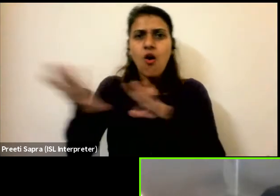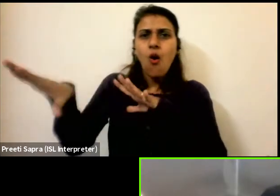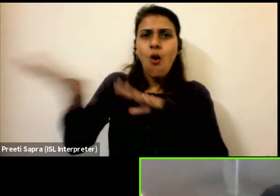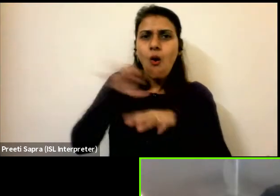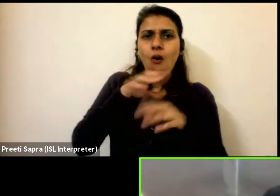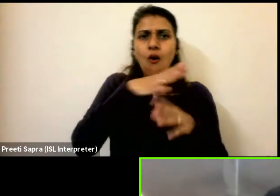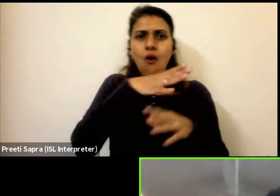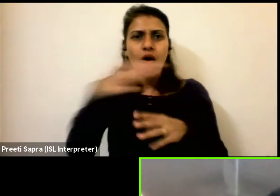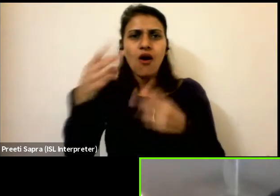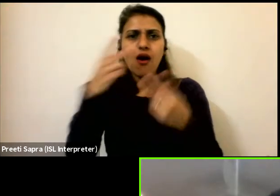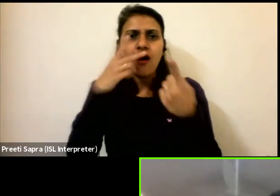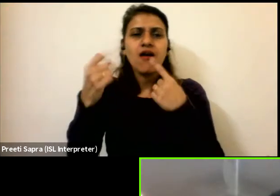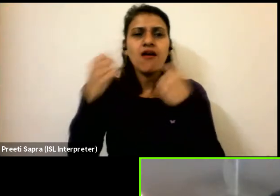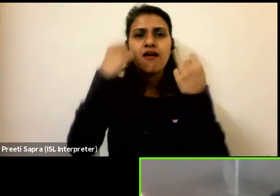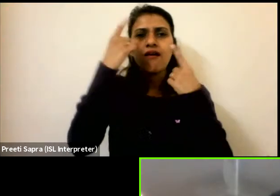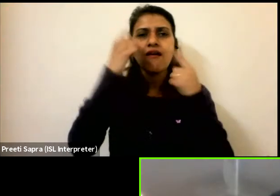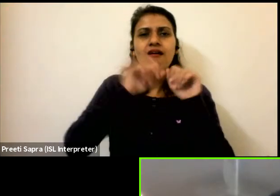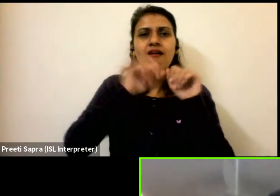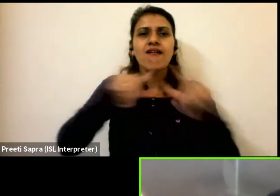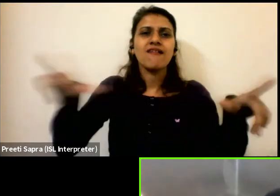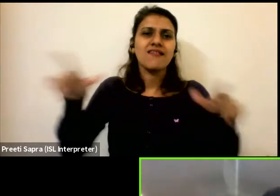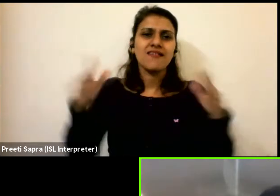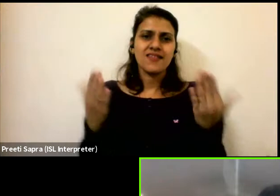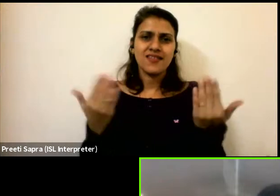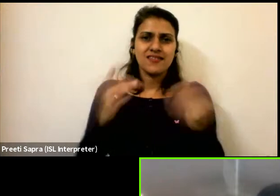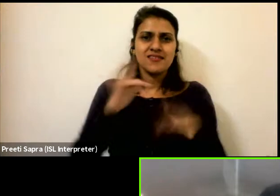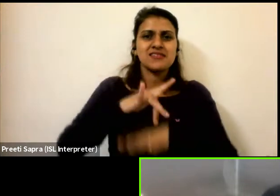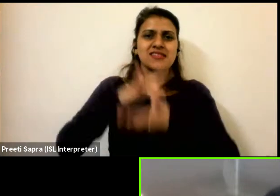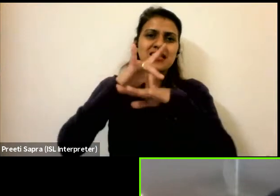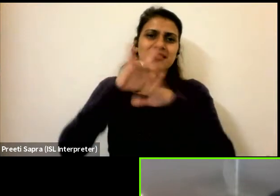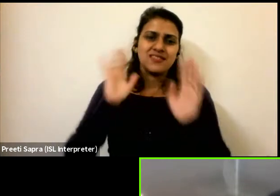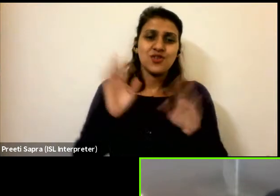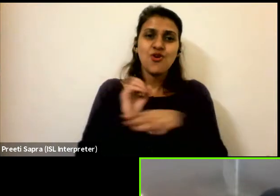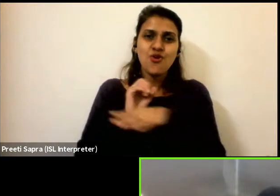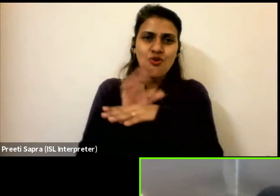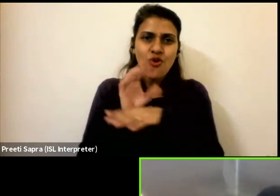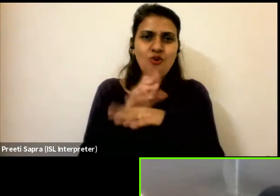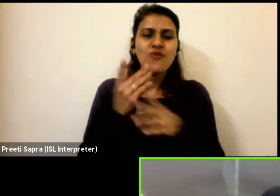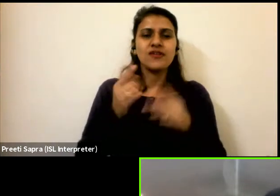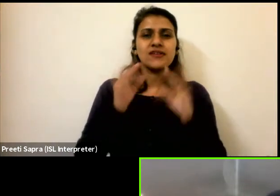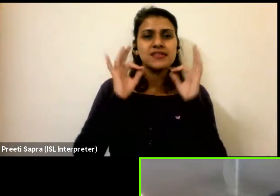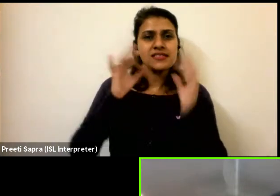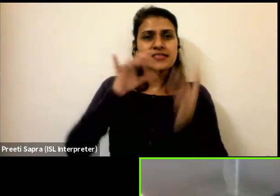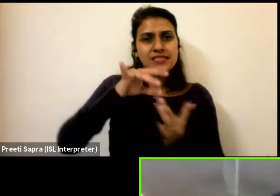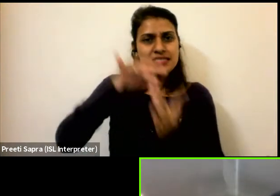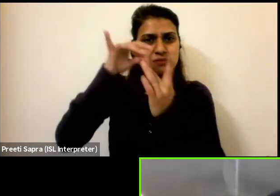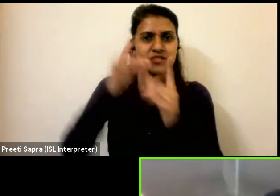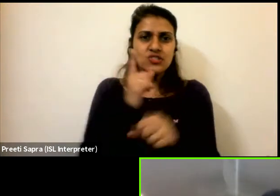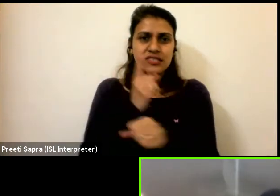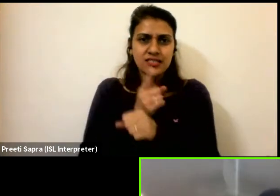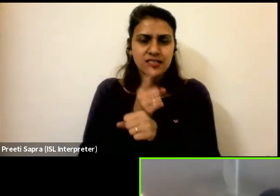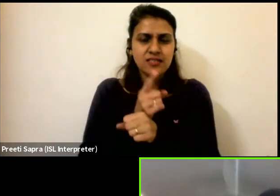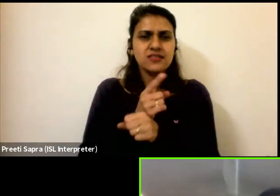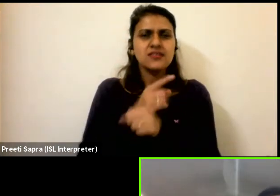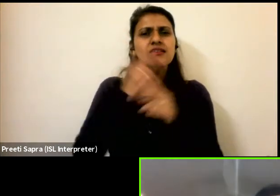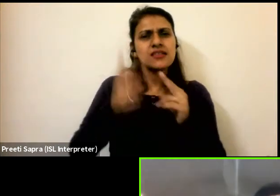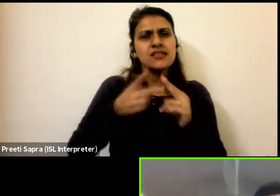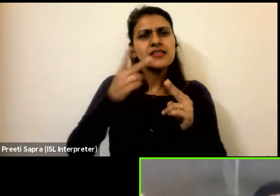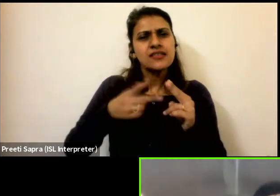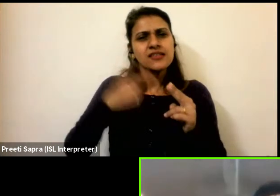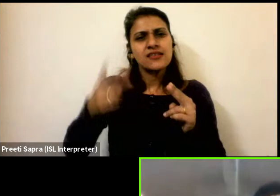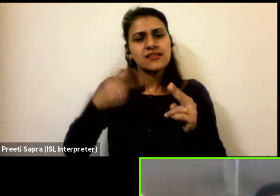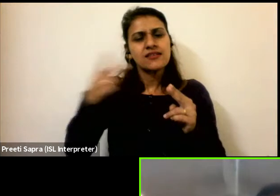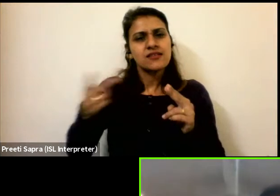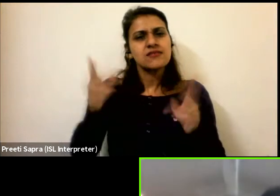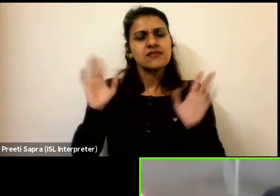of money. Where is the ability to give counselors, special teachers? We have to crack these